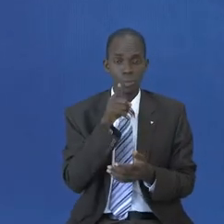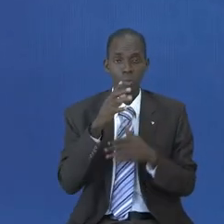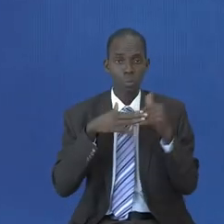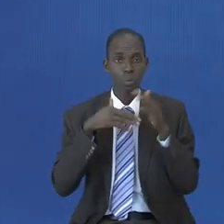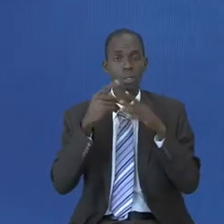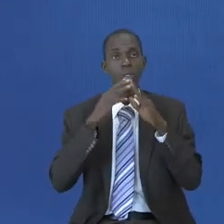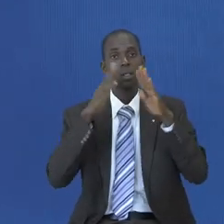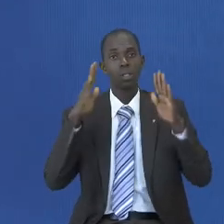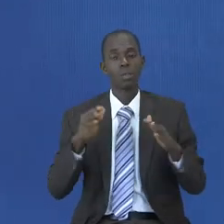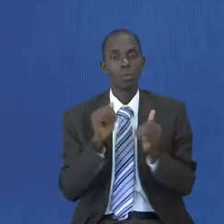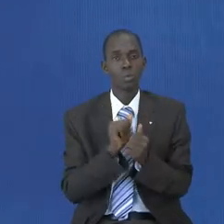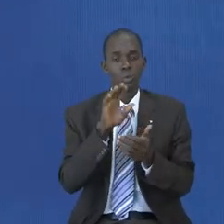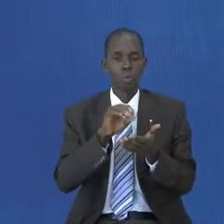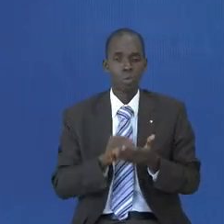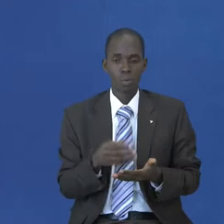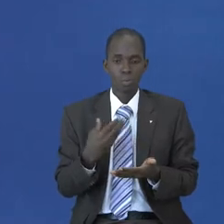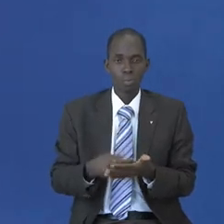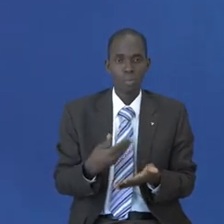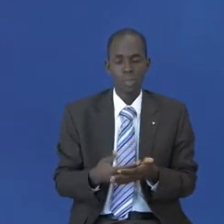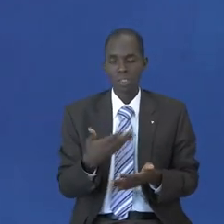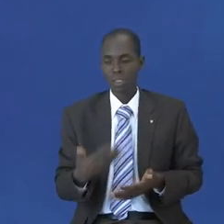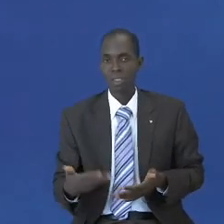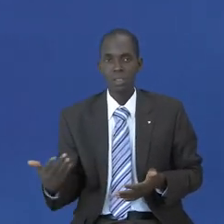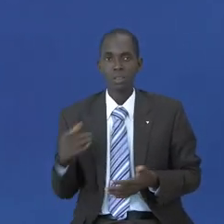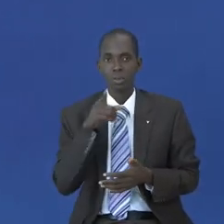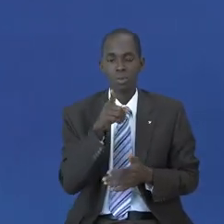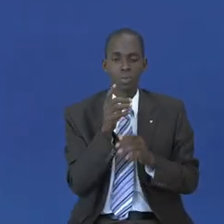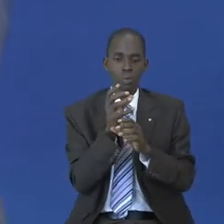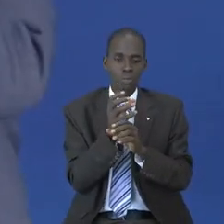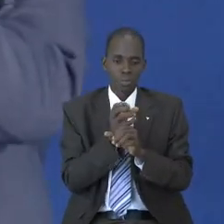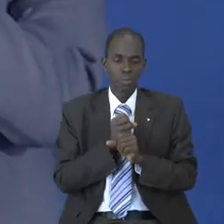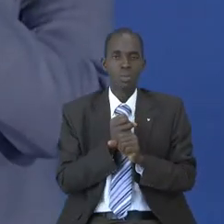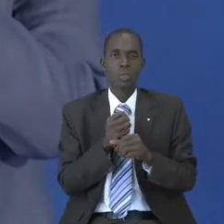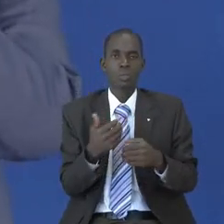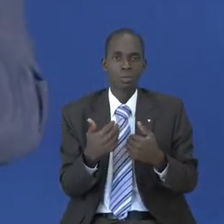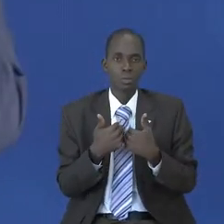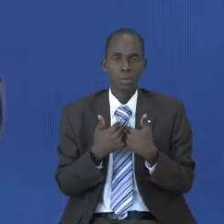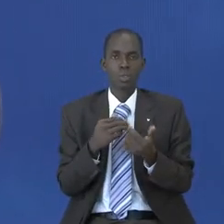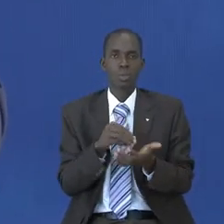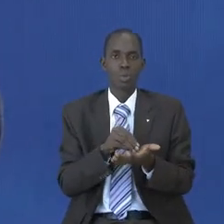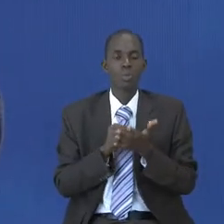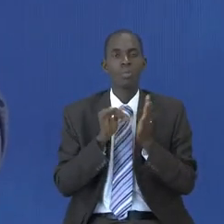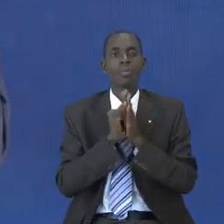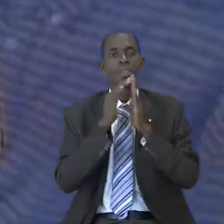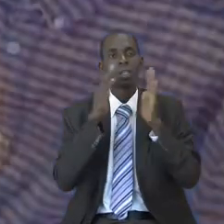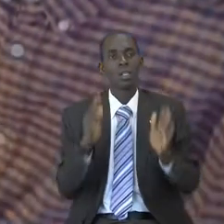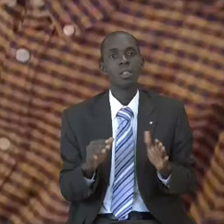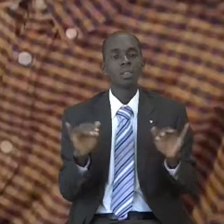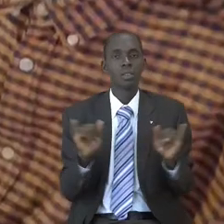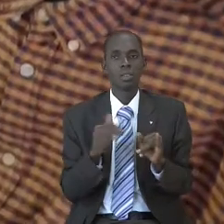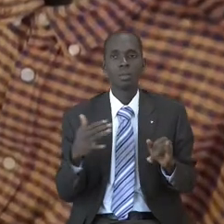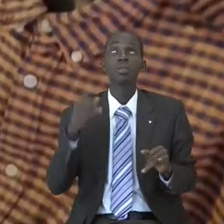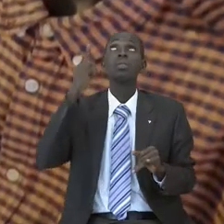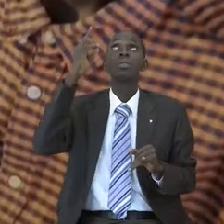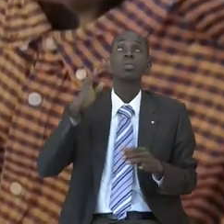house with your resources, and so you possess that house. God created, built